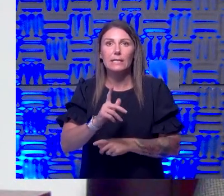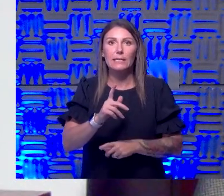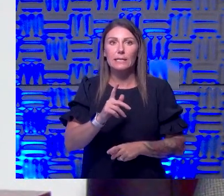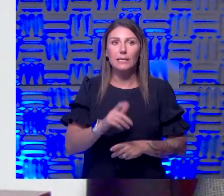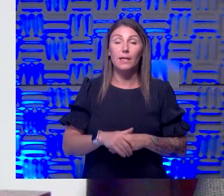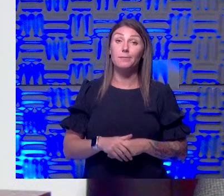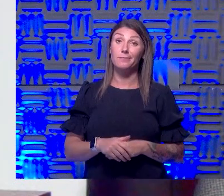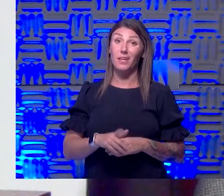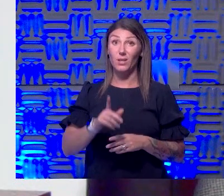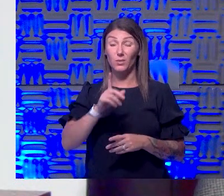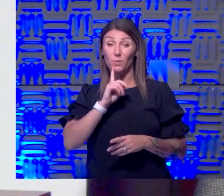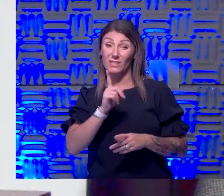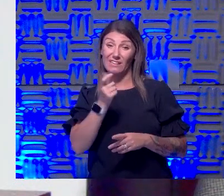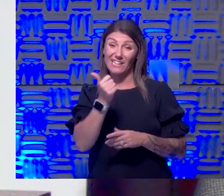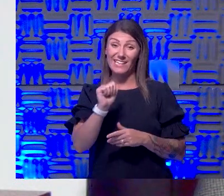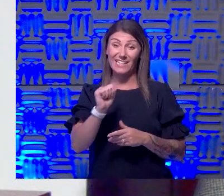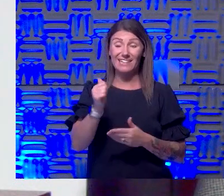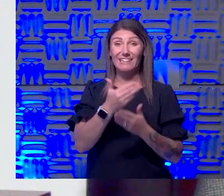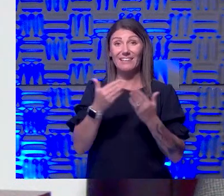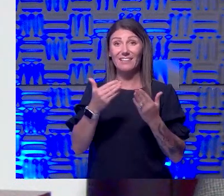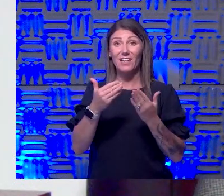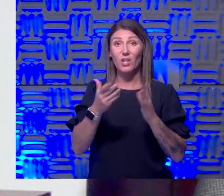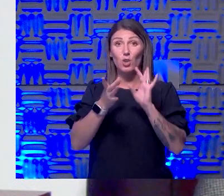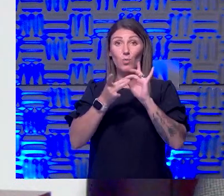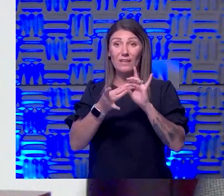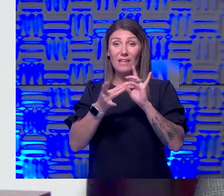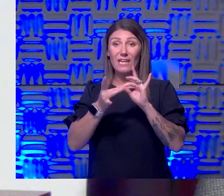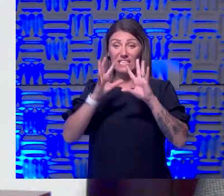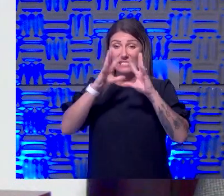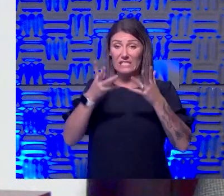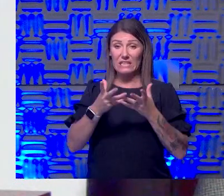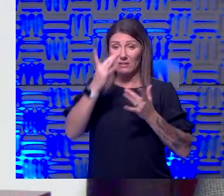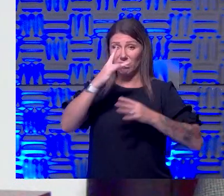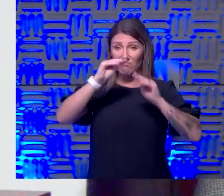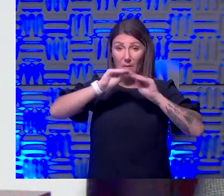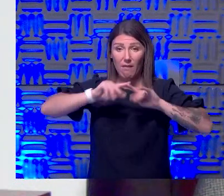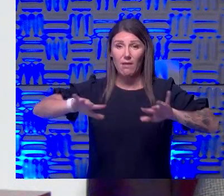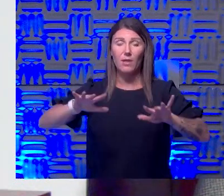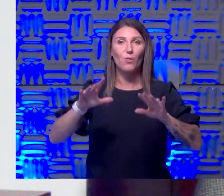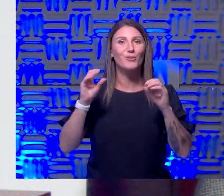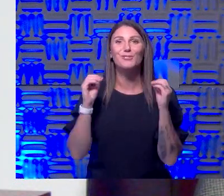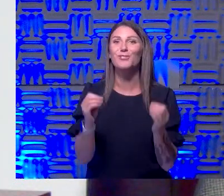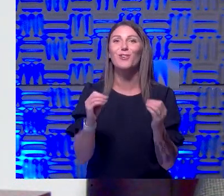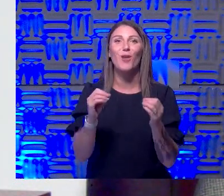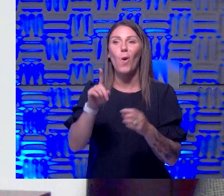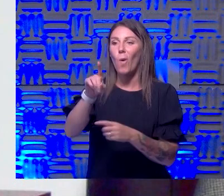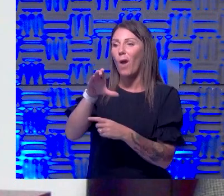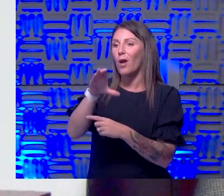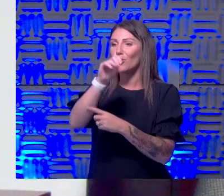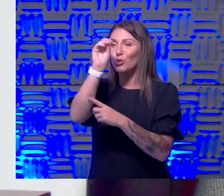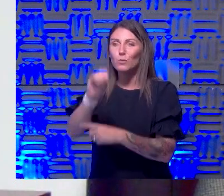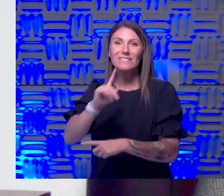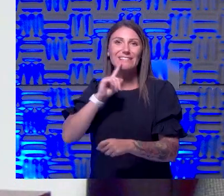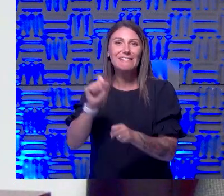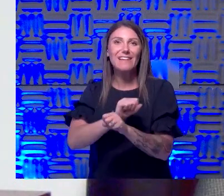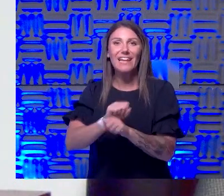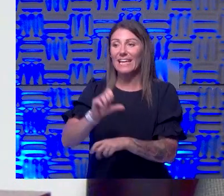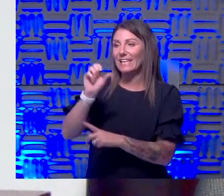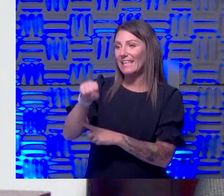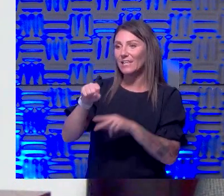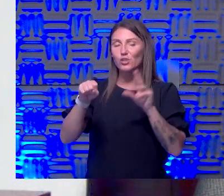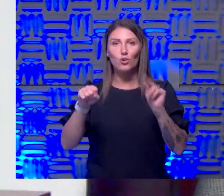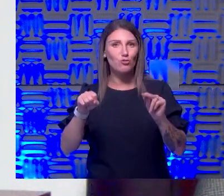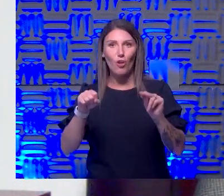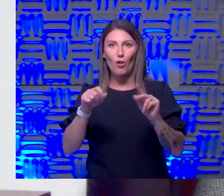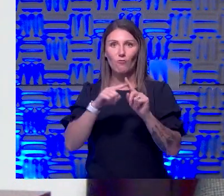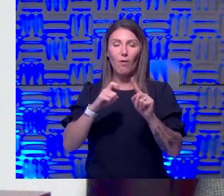anything about the pandemic has been true, it's that there is no certainty from one day to the next, and so they just want to know what